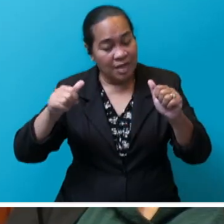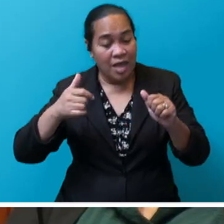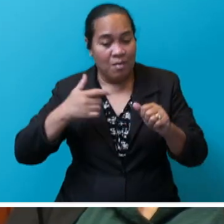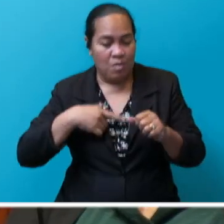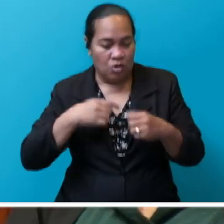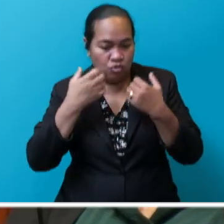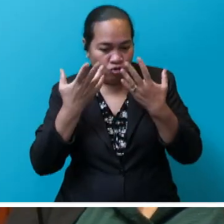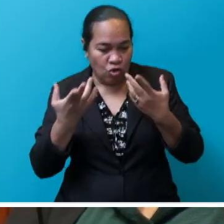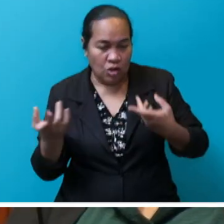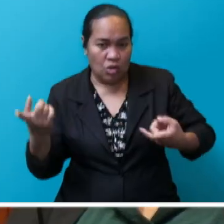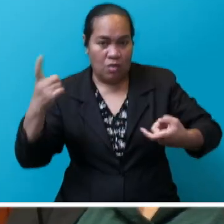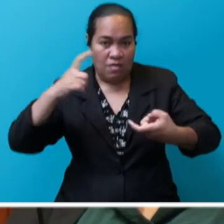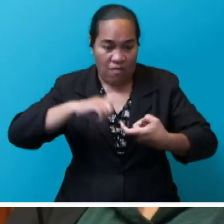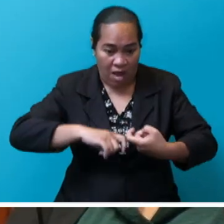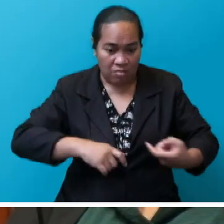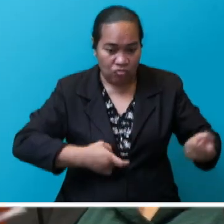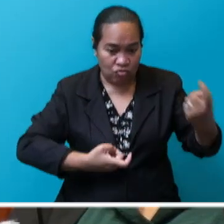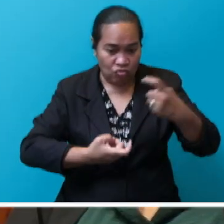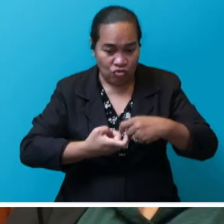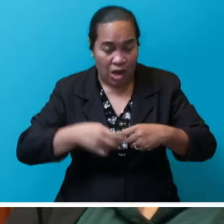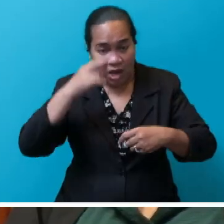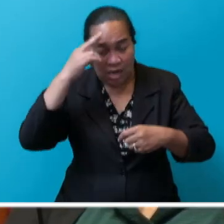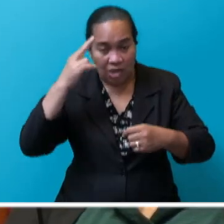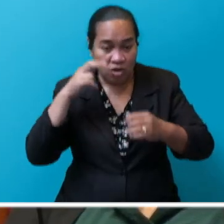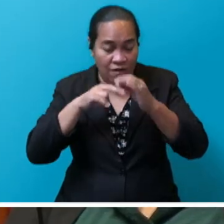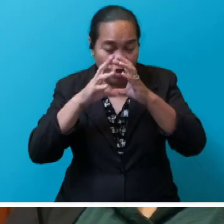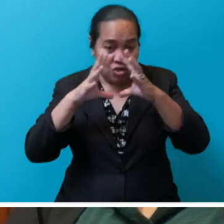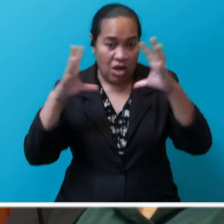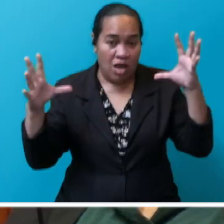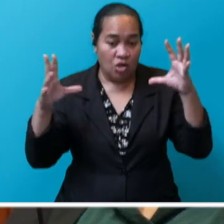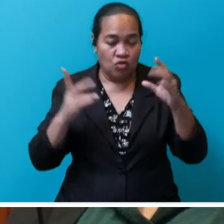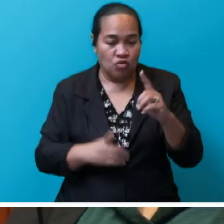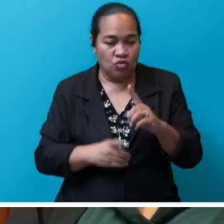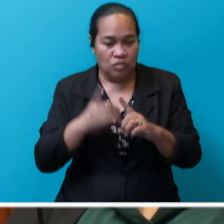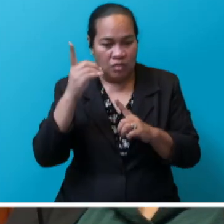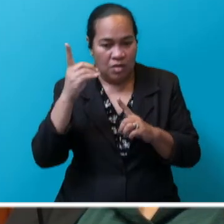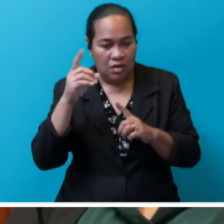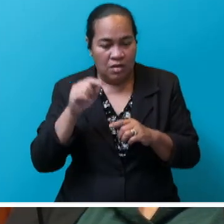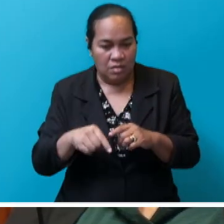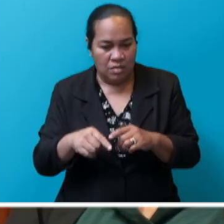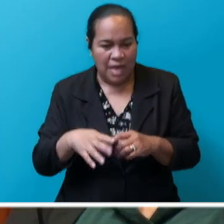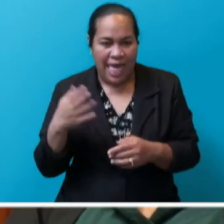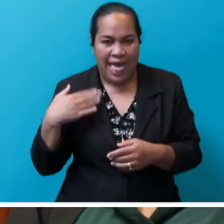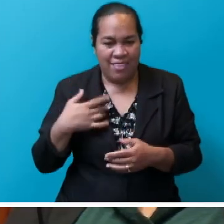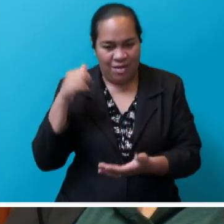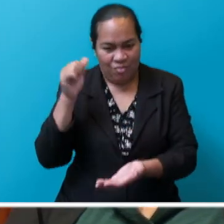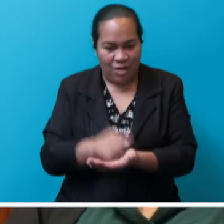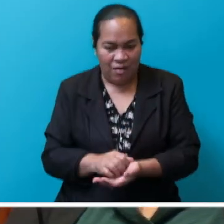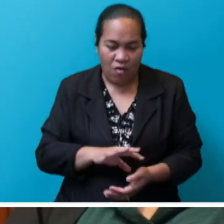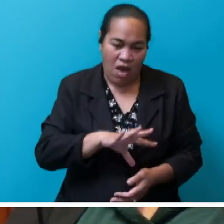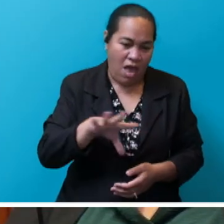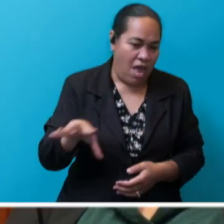unified national vision to improve health, rights and the futures of every individual and family across